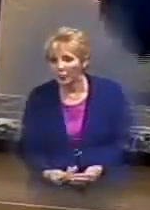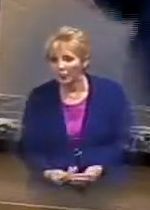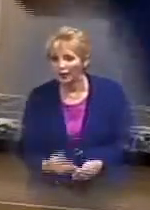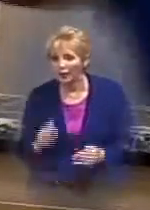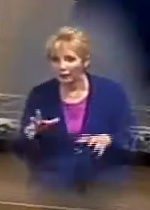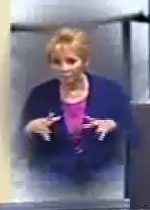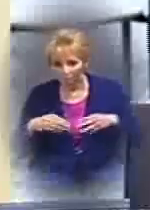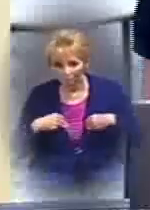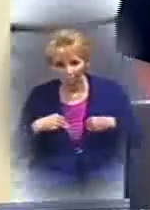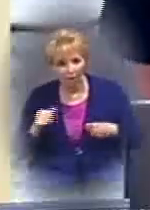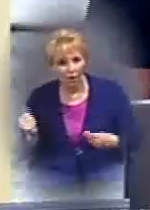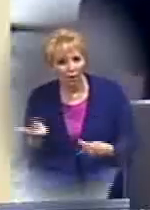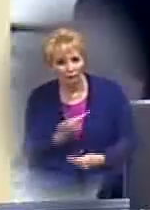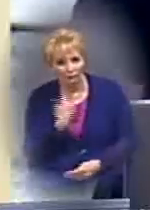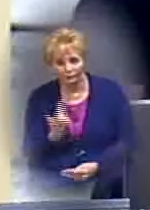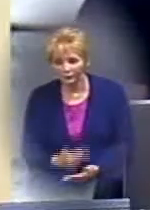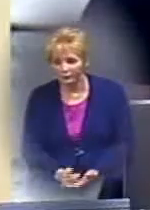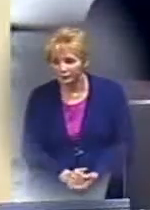aye. Aye.